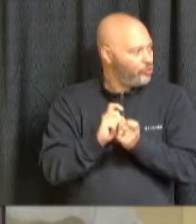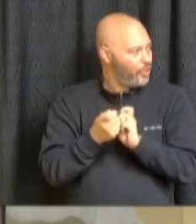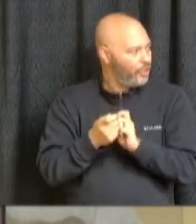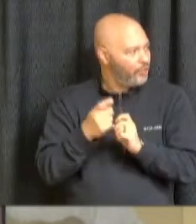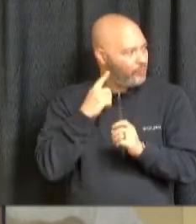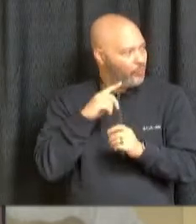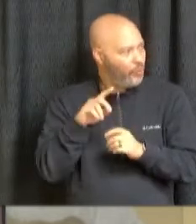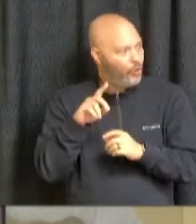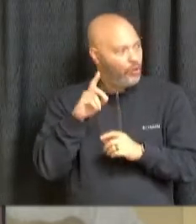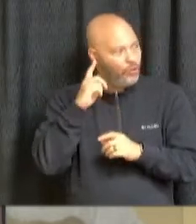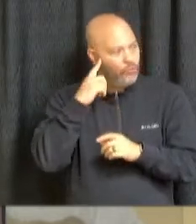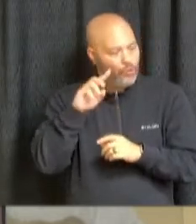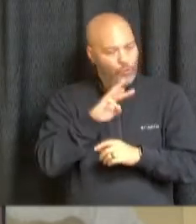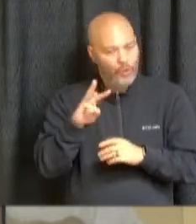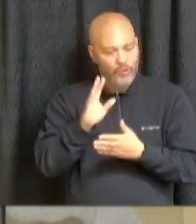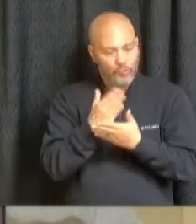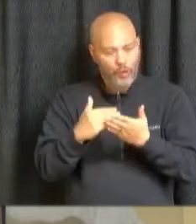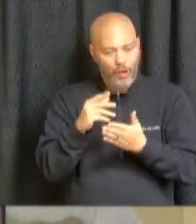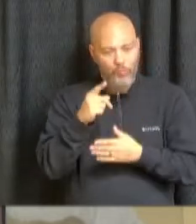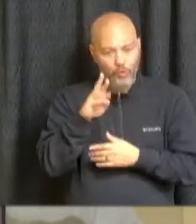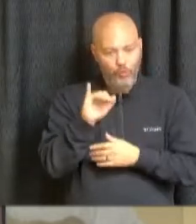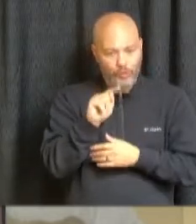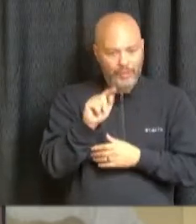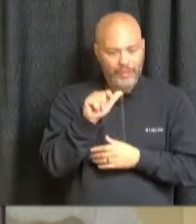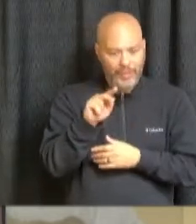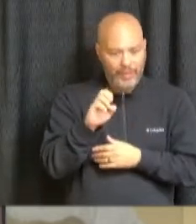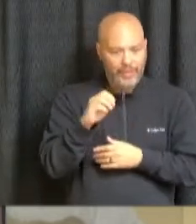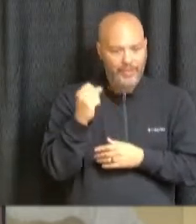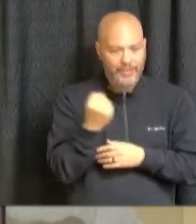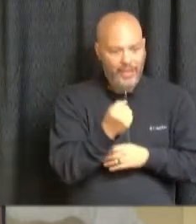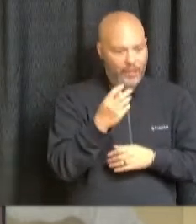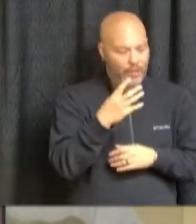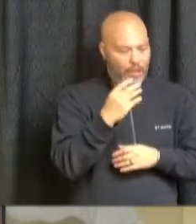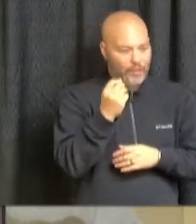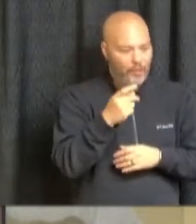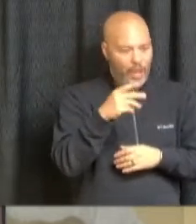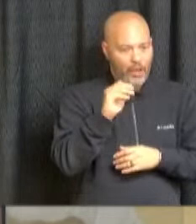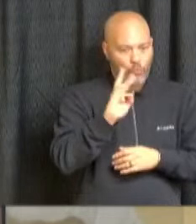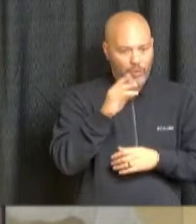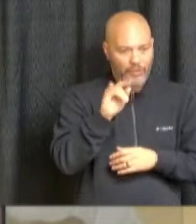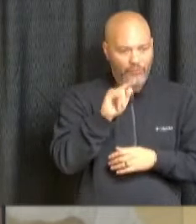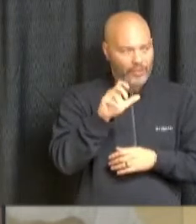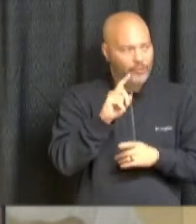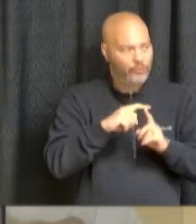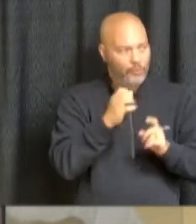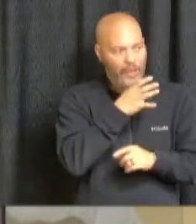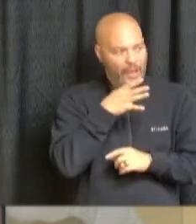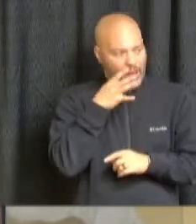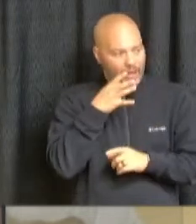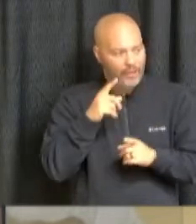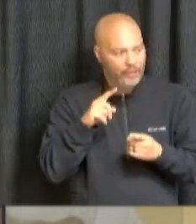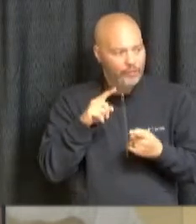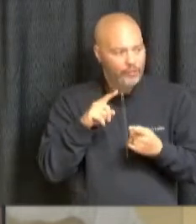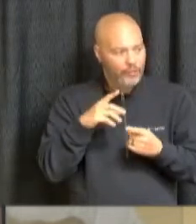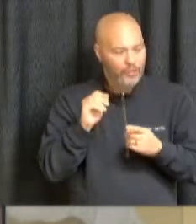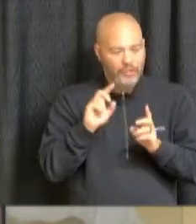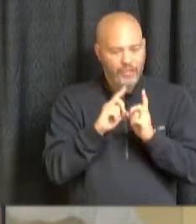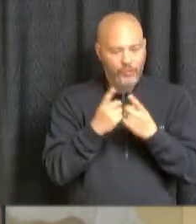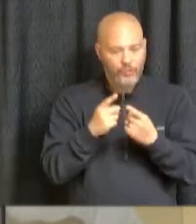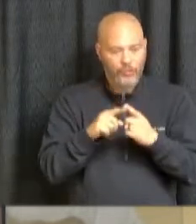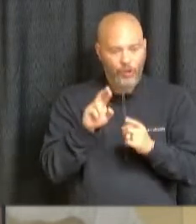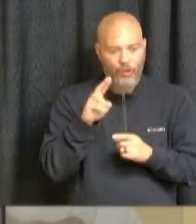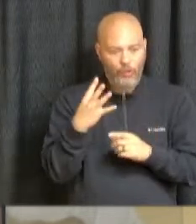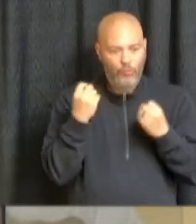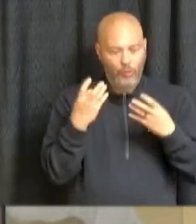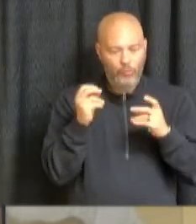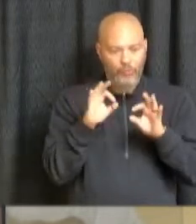property fronting the western terminus of Pruitt Lane, south of Pruitt Lane and west of Whitfield Road from Agriculture District to R4